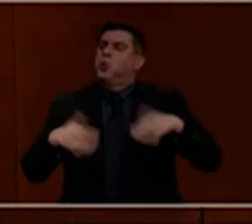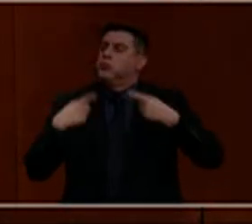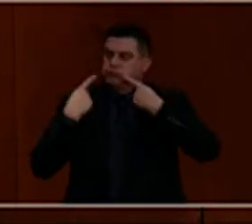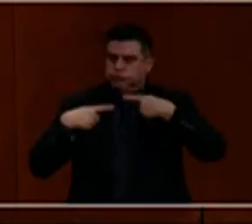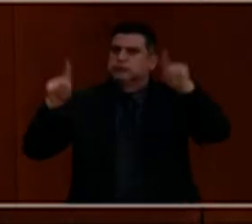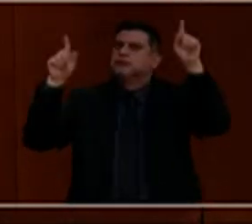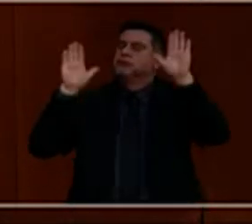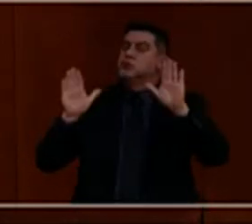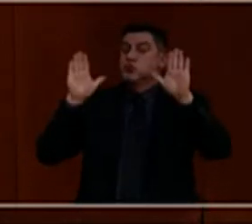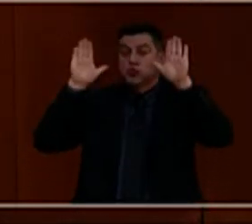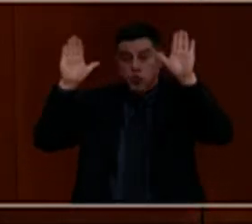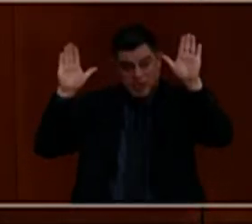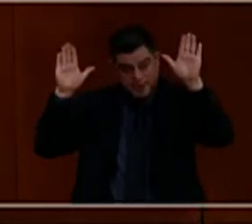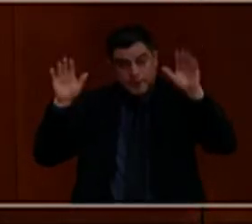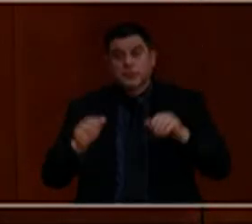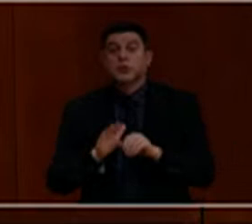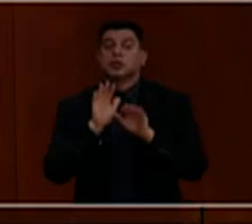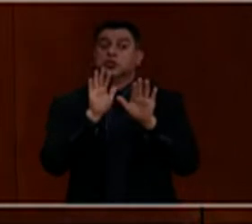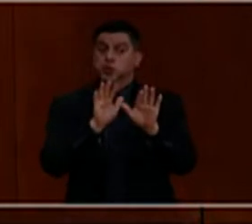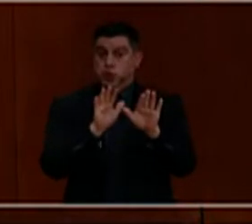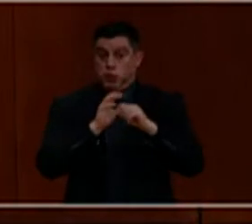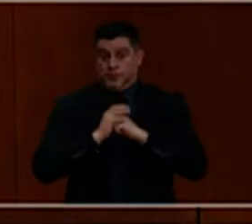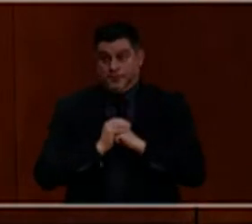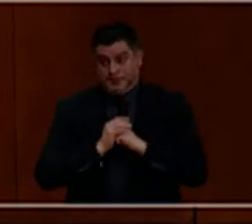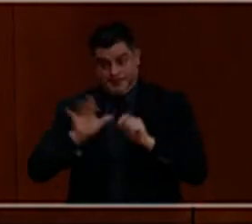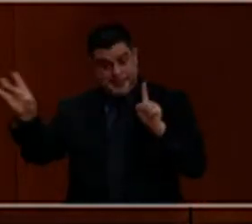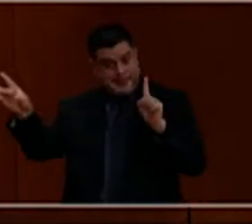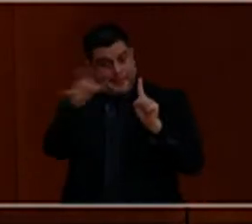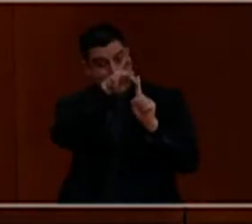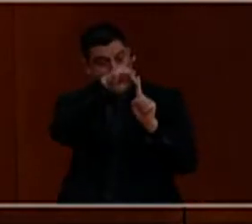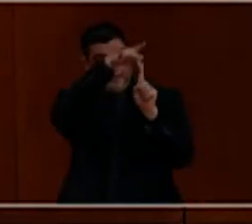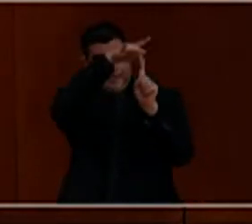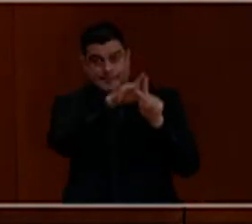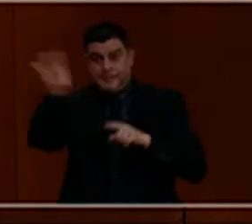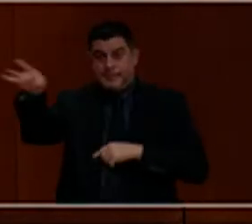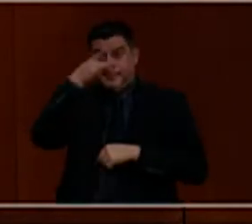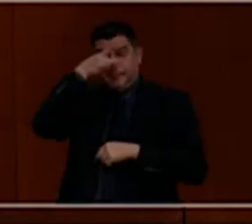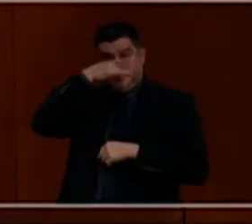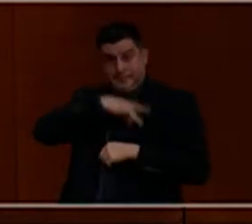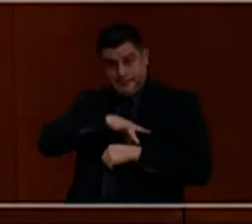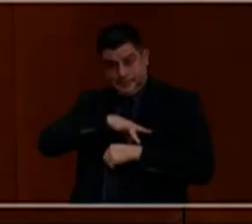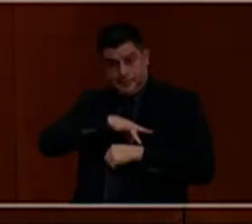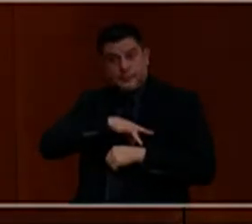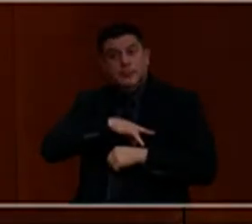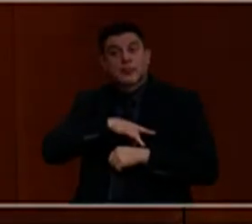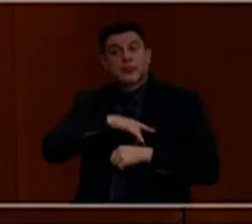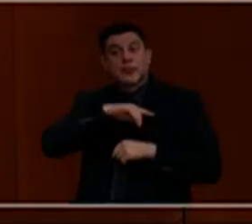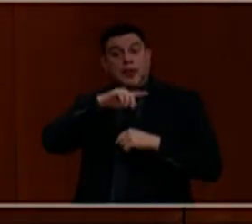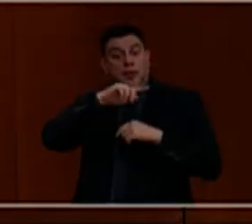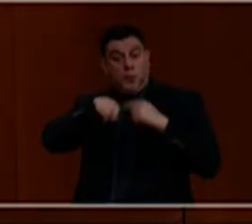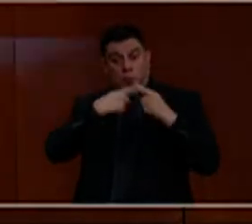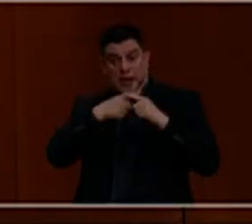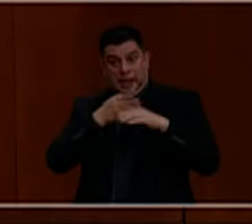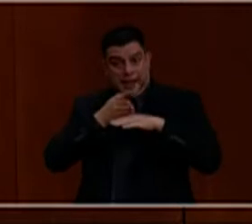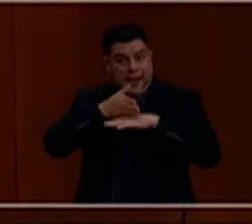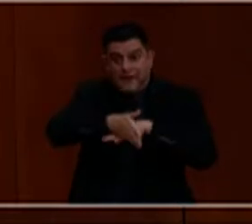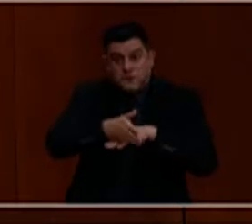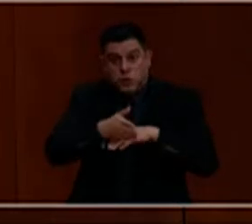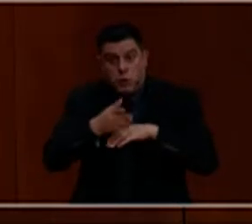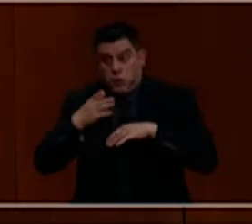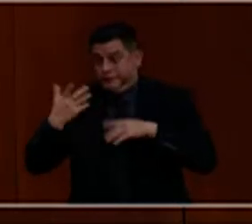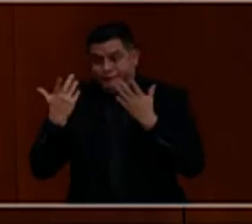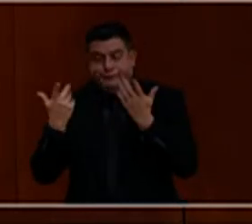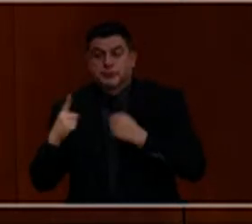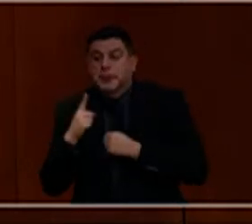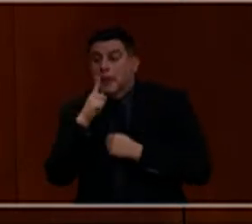when to get it or when to give it, as soon as the person is PCR negative, then by then they have the antibody to